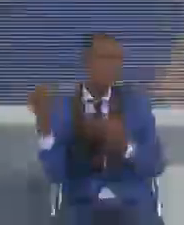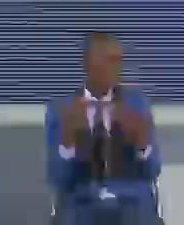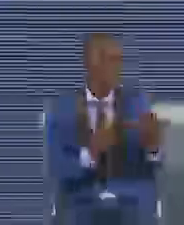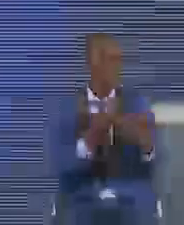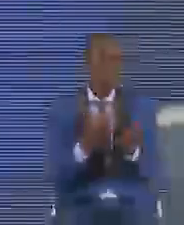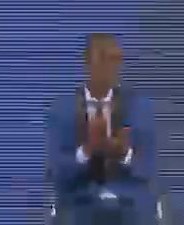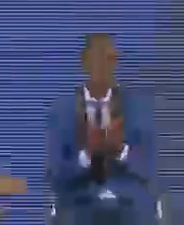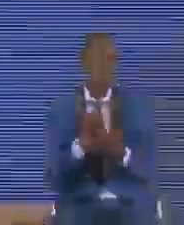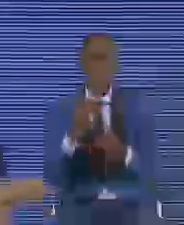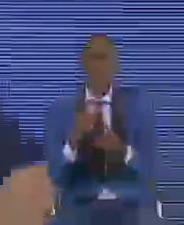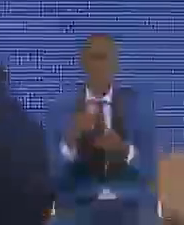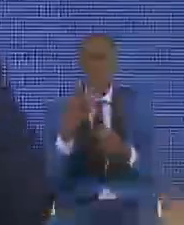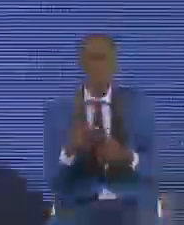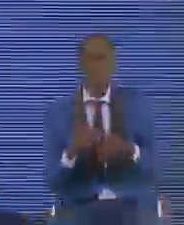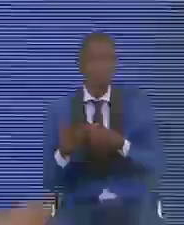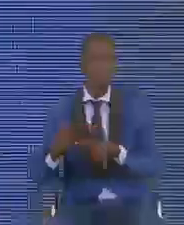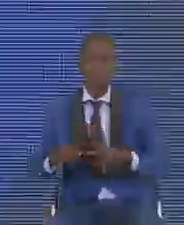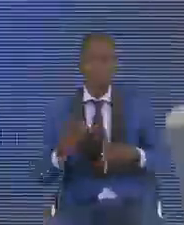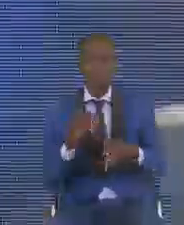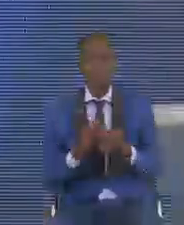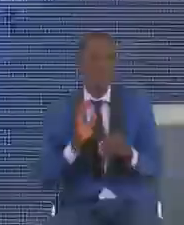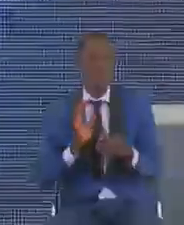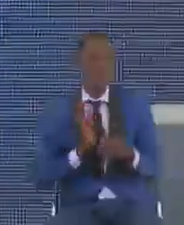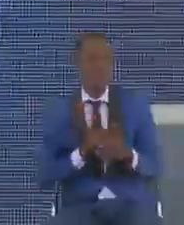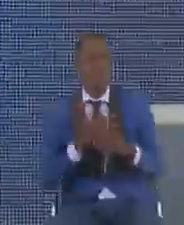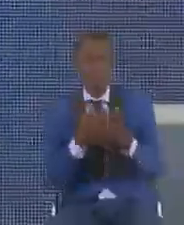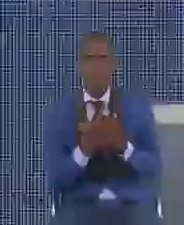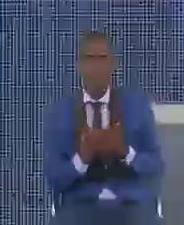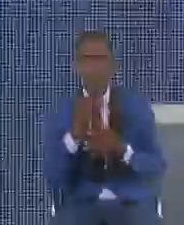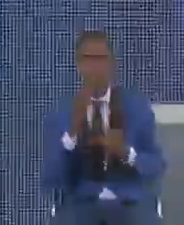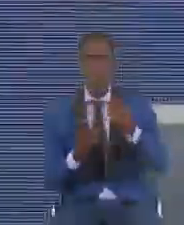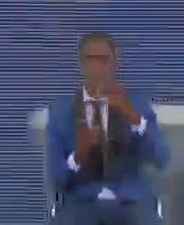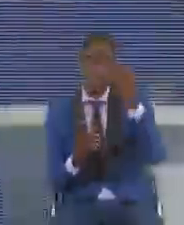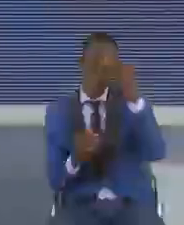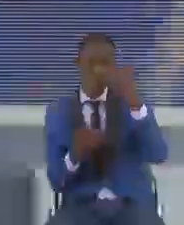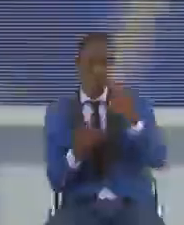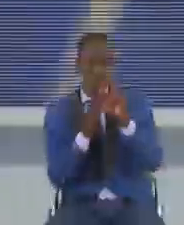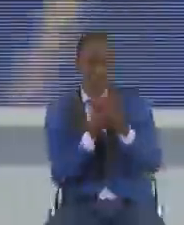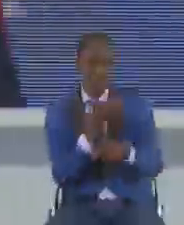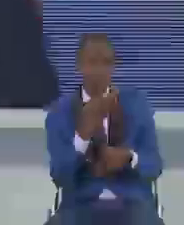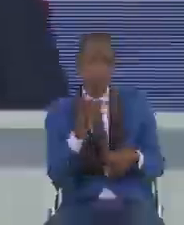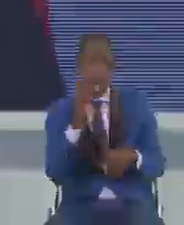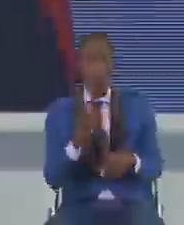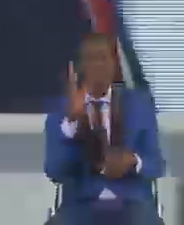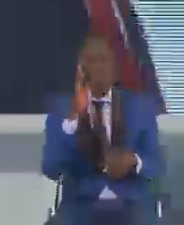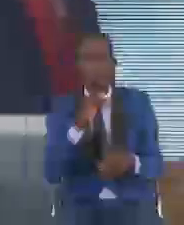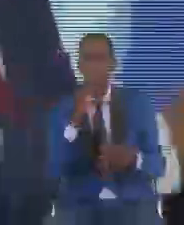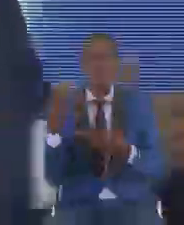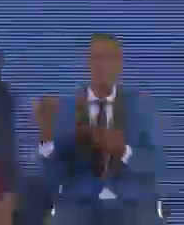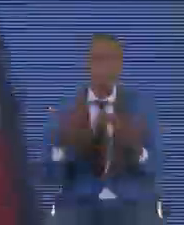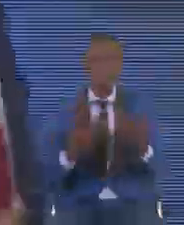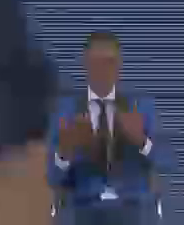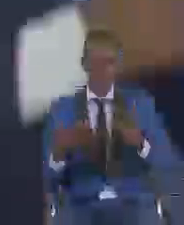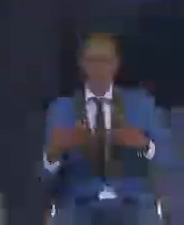denominationalism into the discussion. If you knew the gift of God, you will not bring religion into